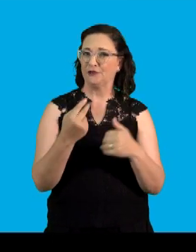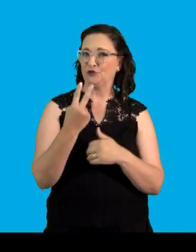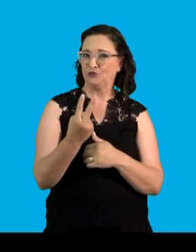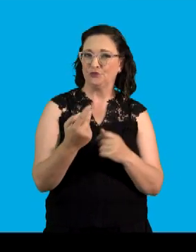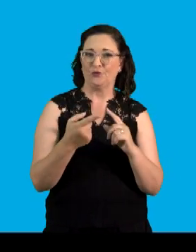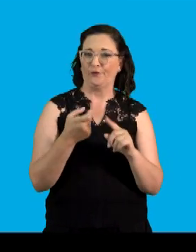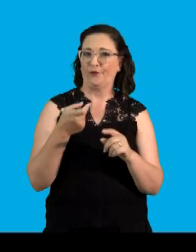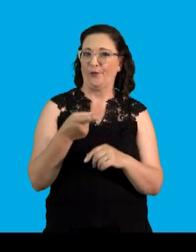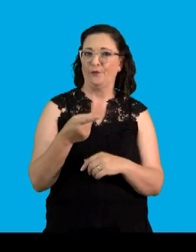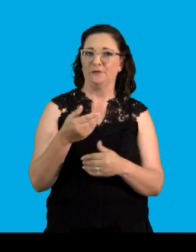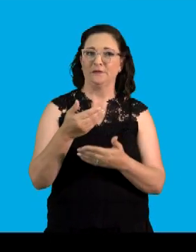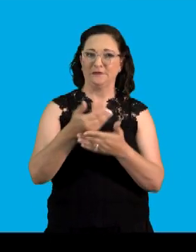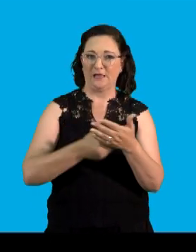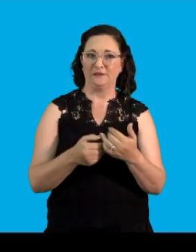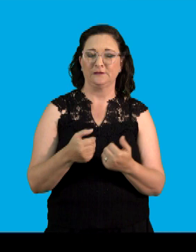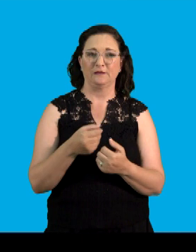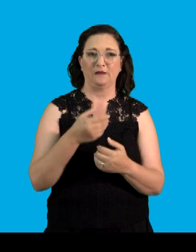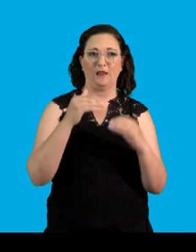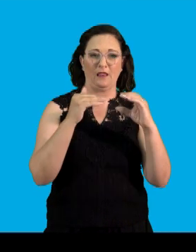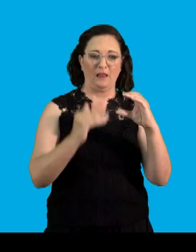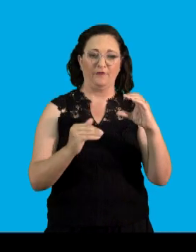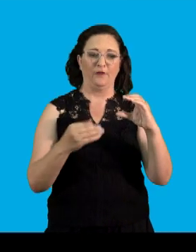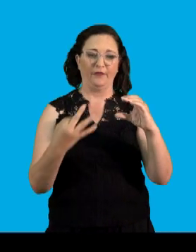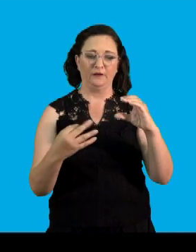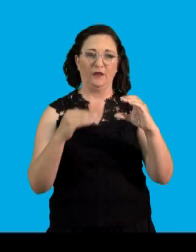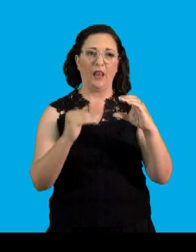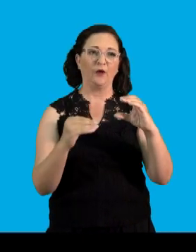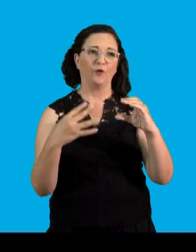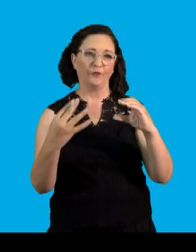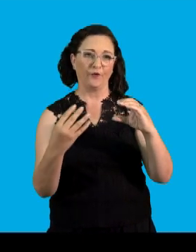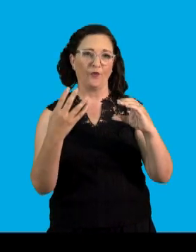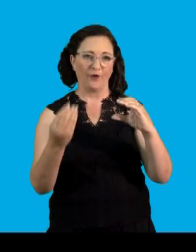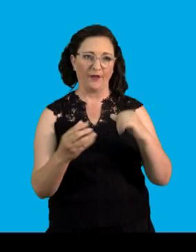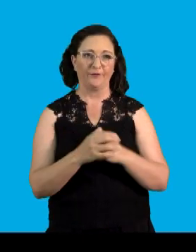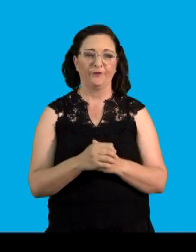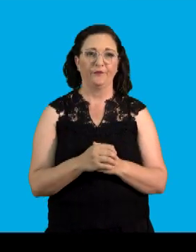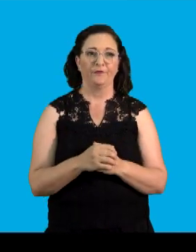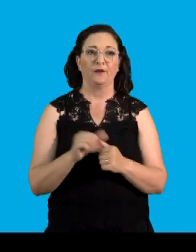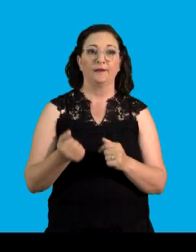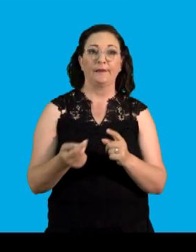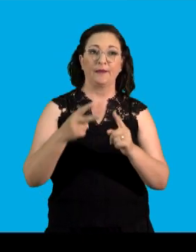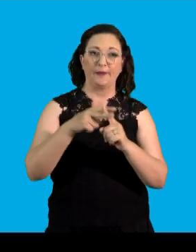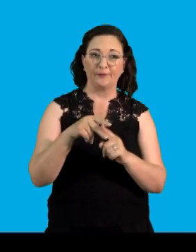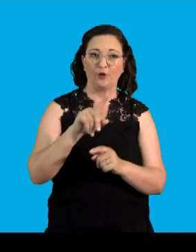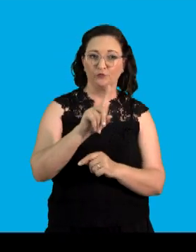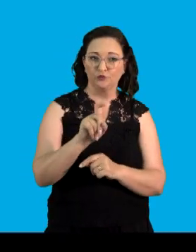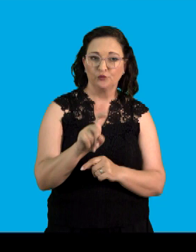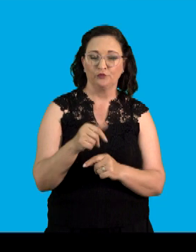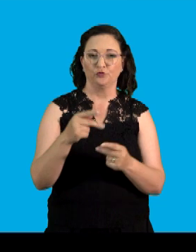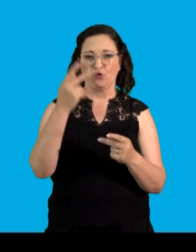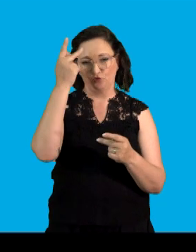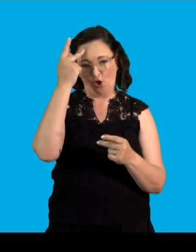this section. So this one has got Level 3, Level 4 questions, which is your application or applying knowledge